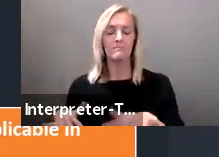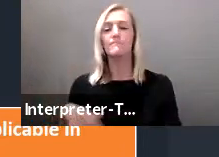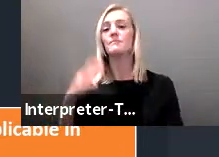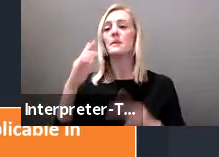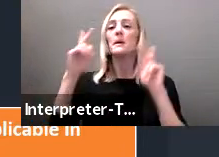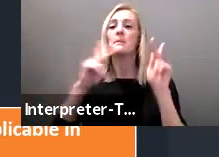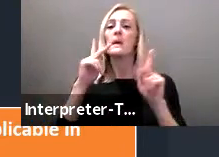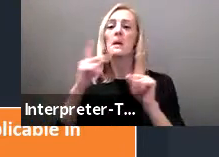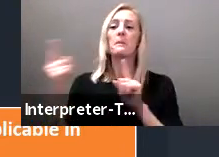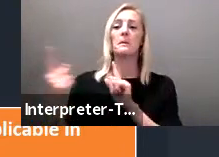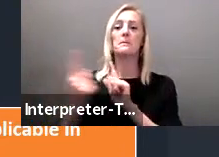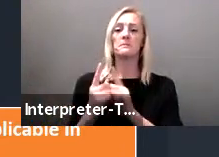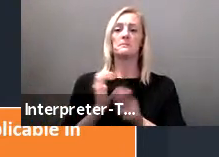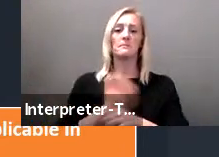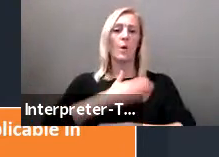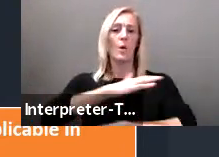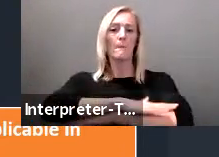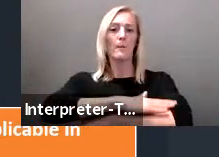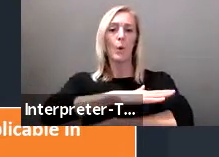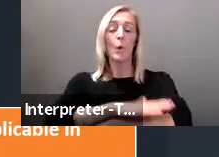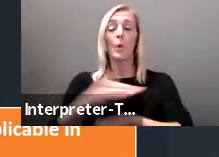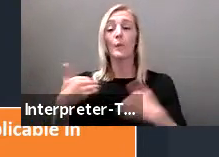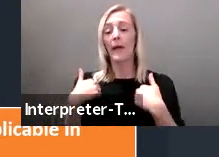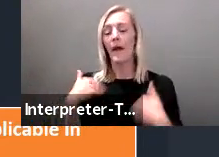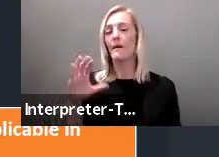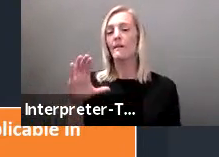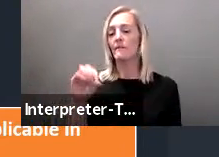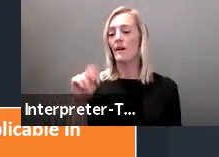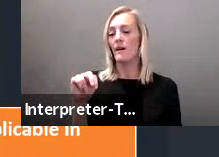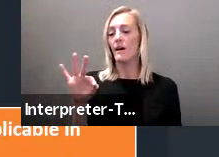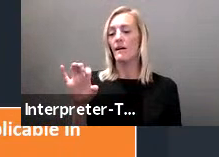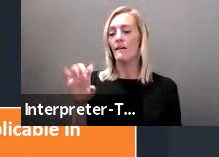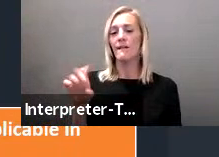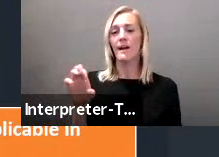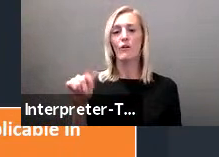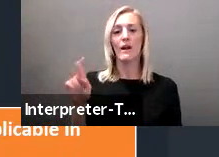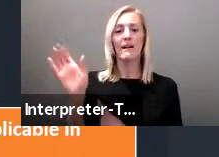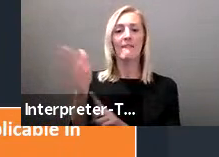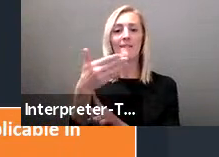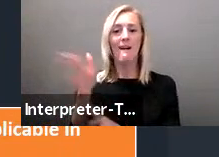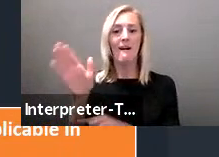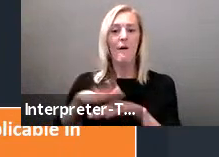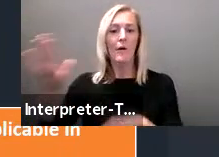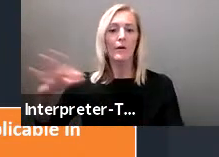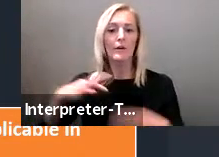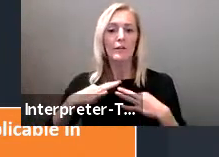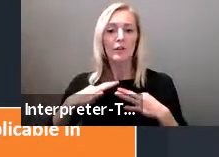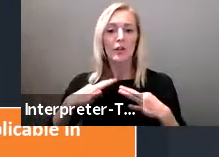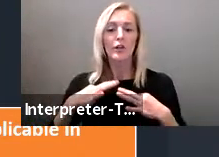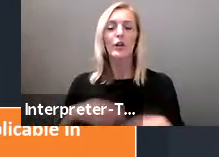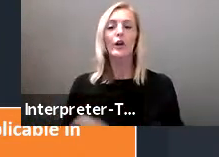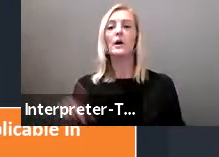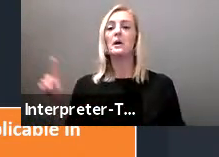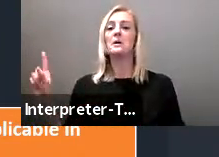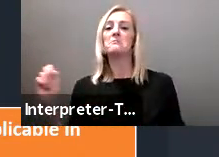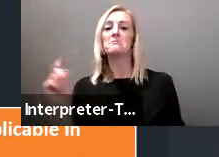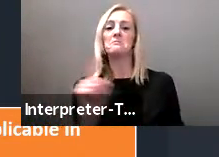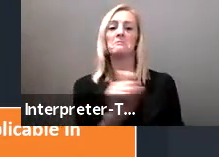booth that had Confederate flags on their shirts, and they kept walking back and forth and kind